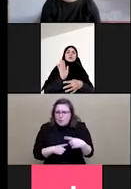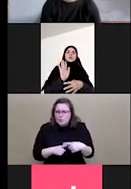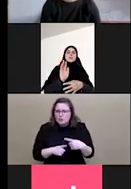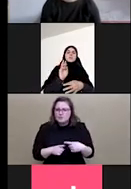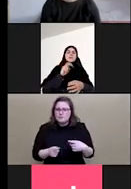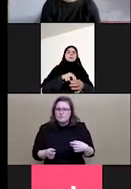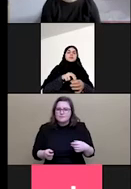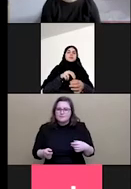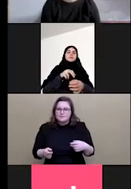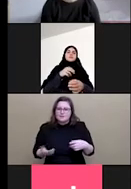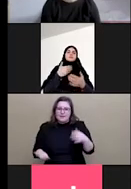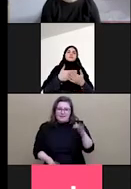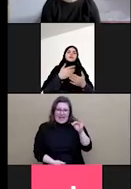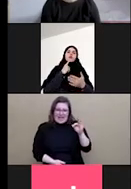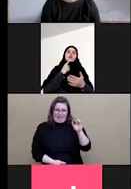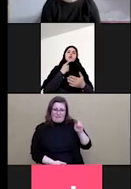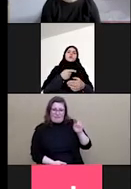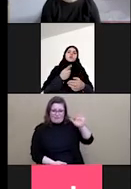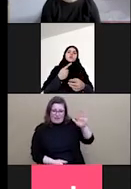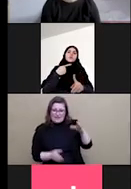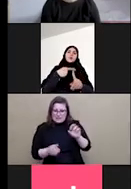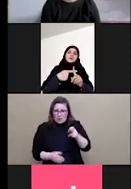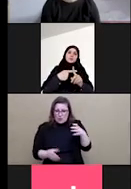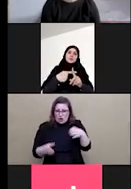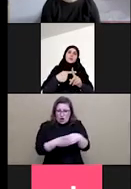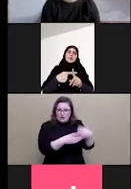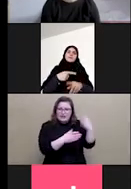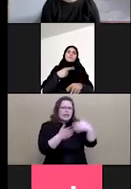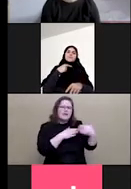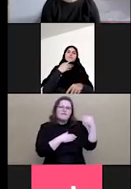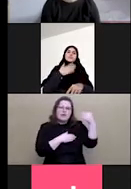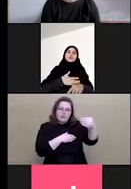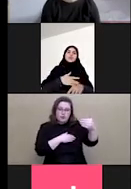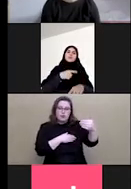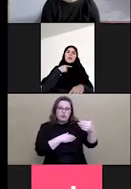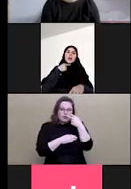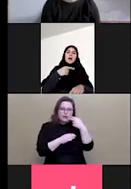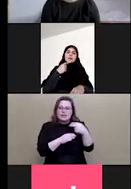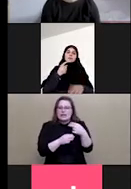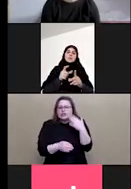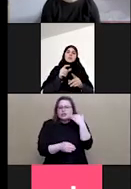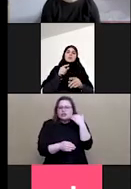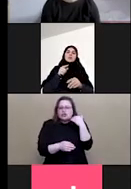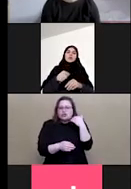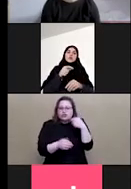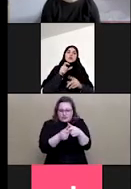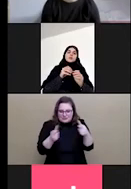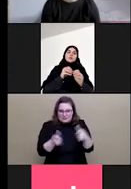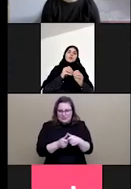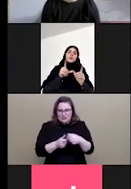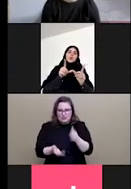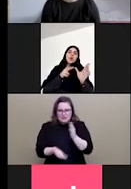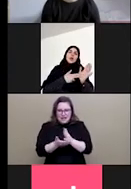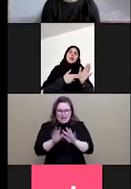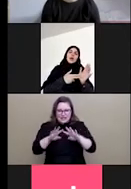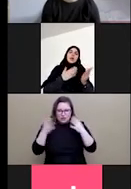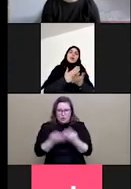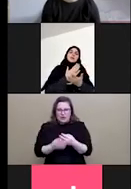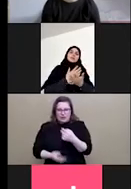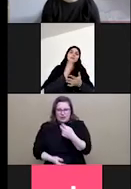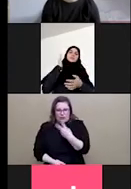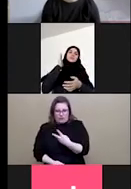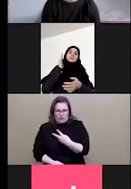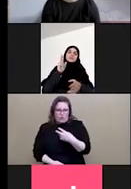the UN agencies could do in the future is look at the recent documents, the UN Security Council Resolution